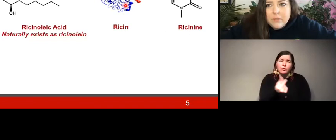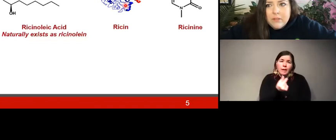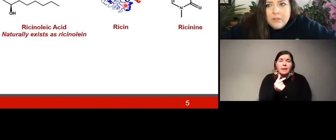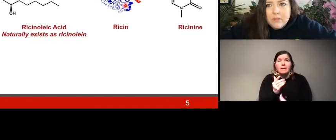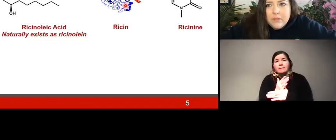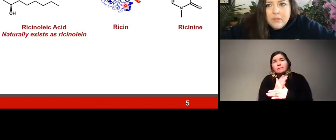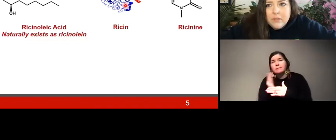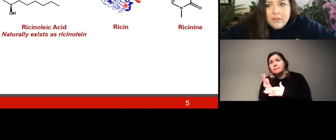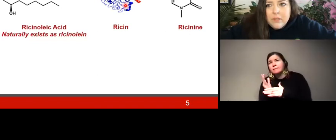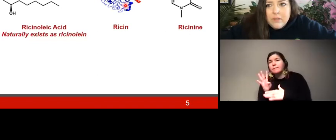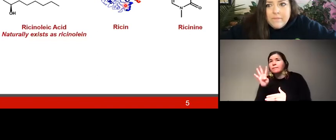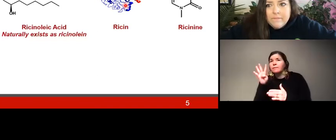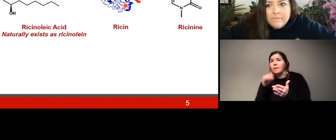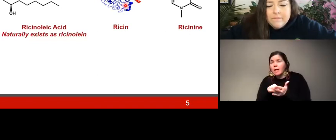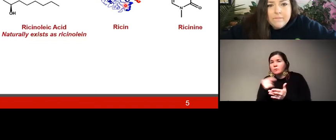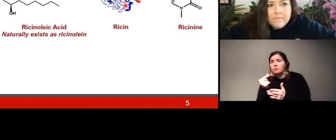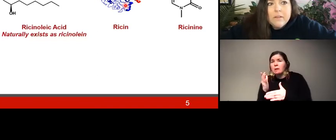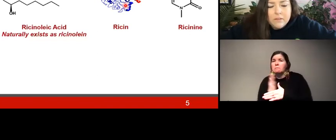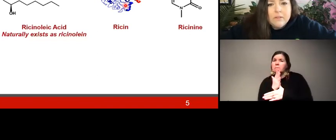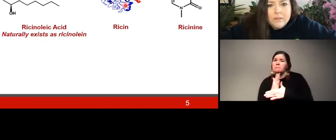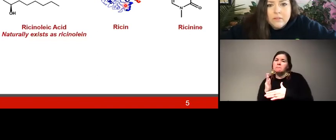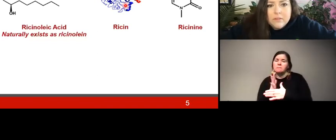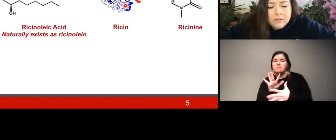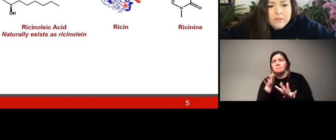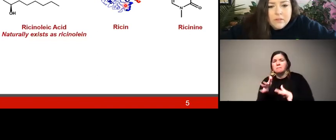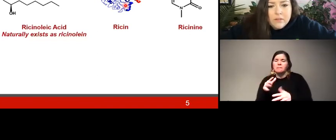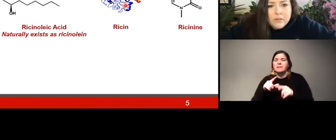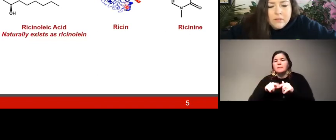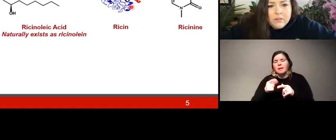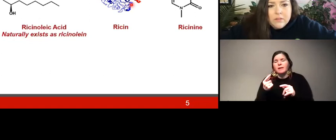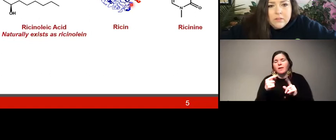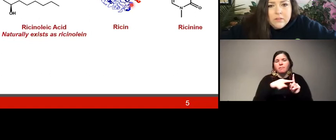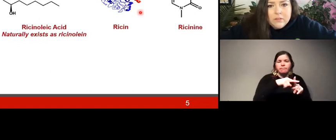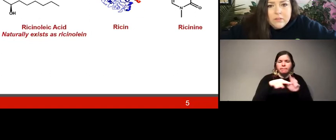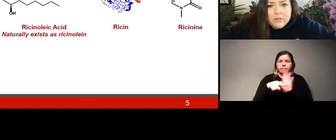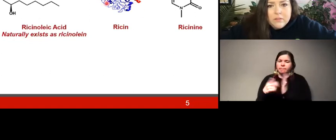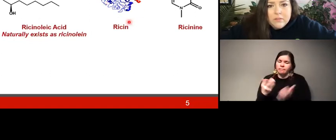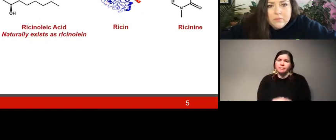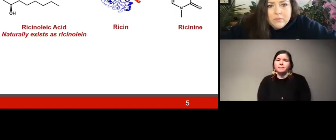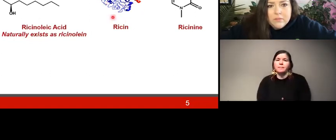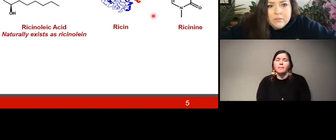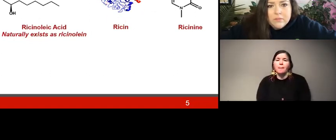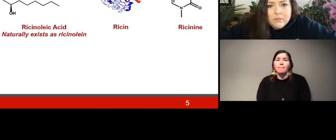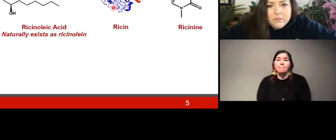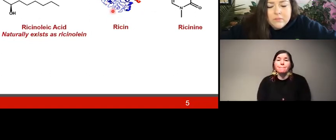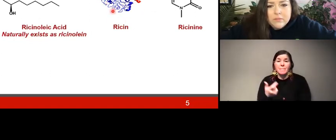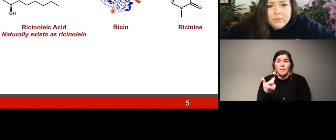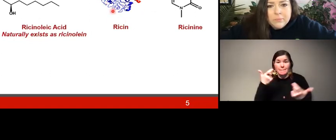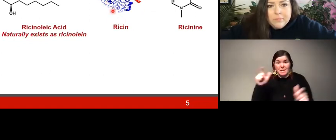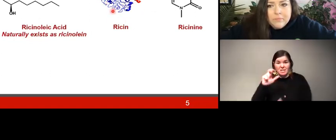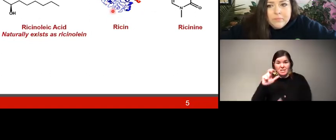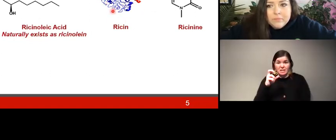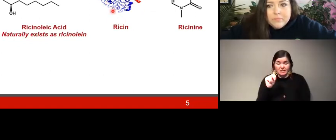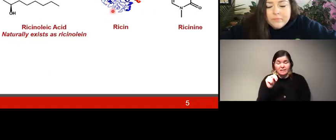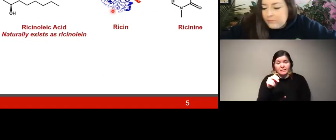to about 4,000 grams, give or take, depending on what their charges are. So because of that, something big like ricin, which is on